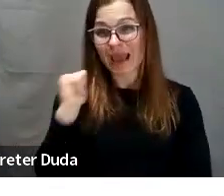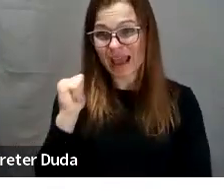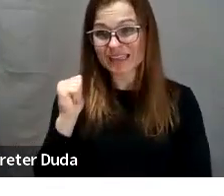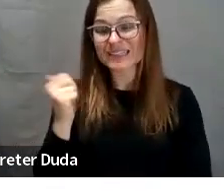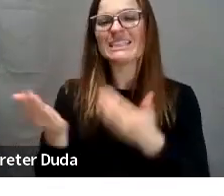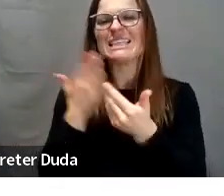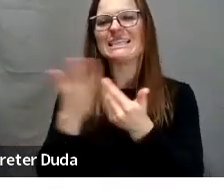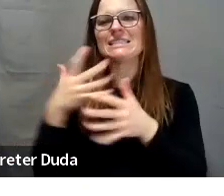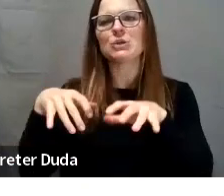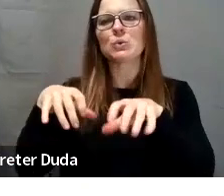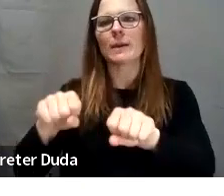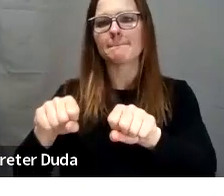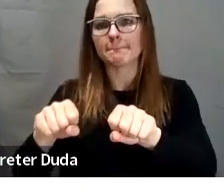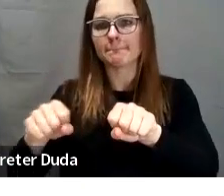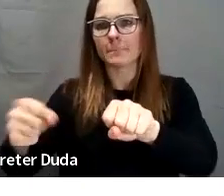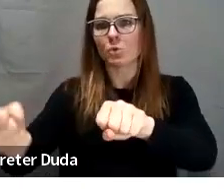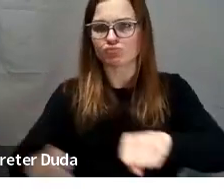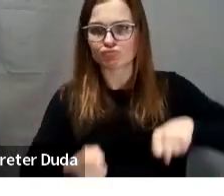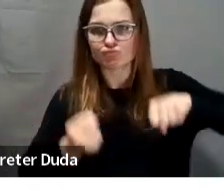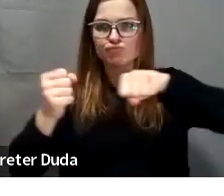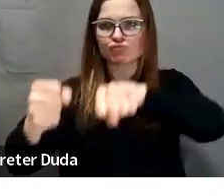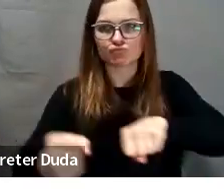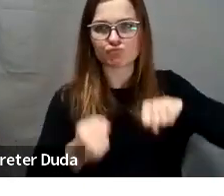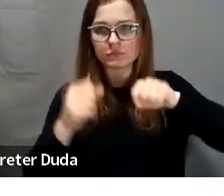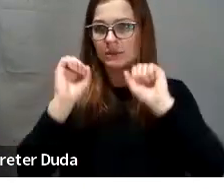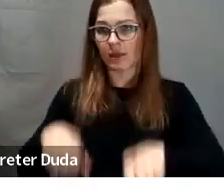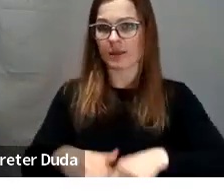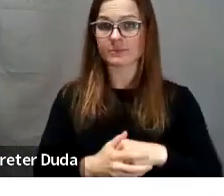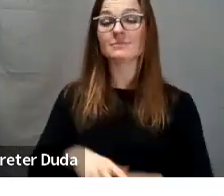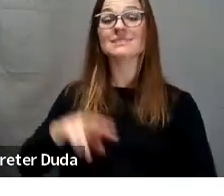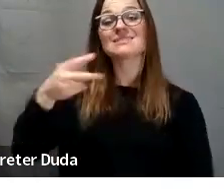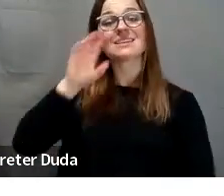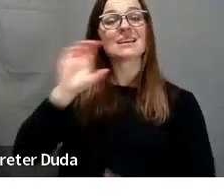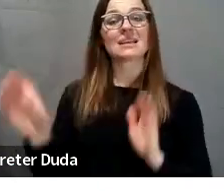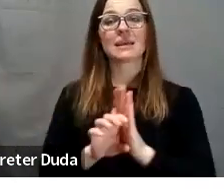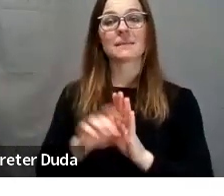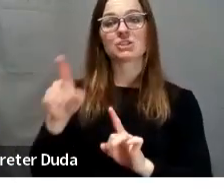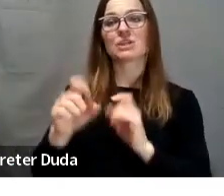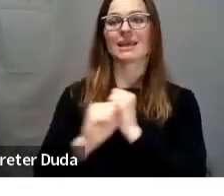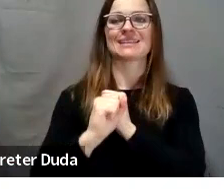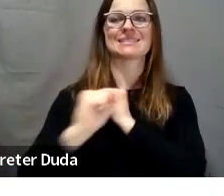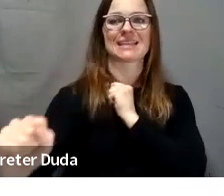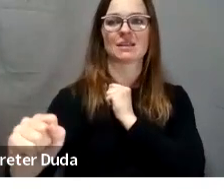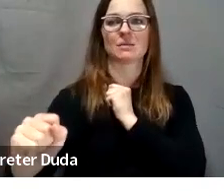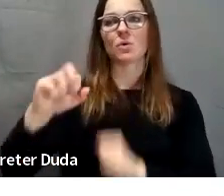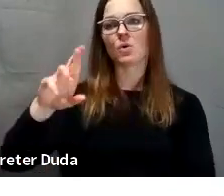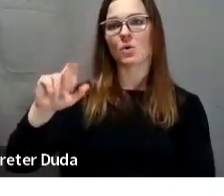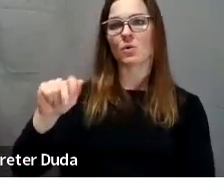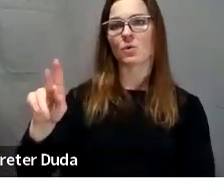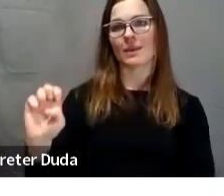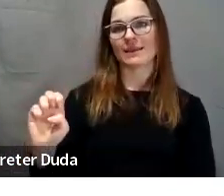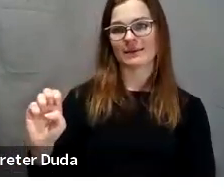grip onto the rake. And then the second image is of an extendable rake. And so what